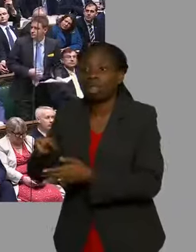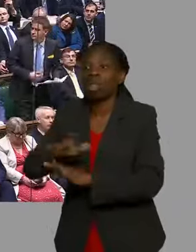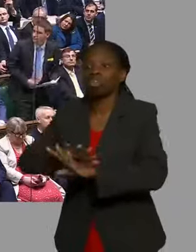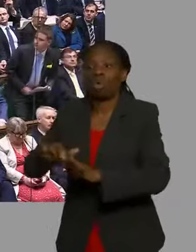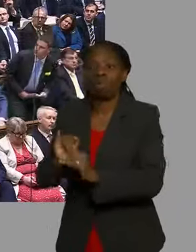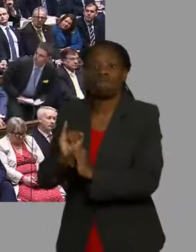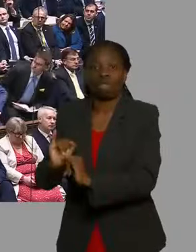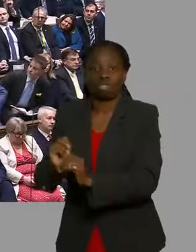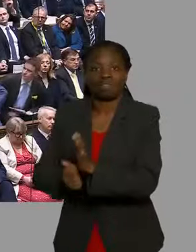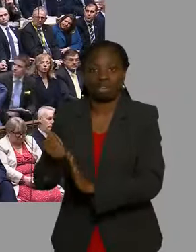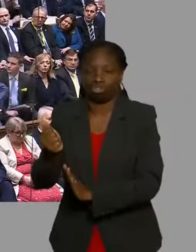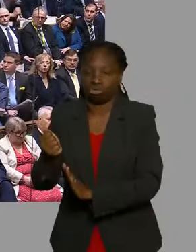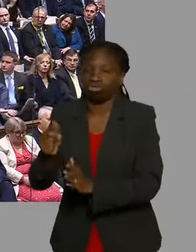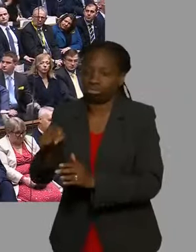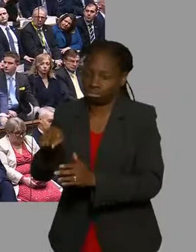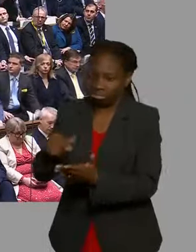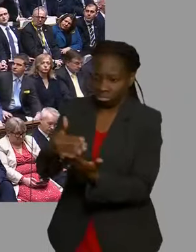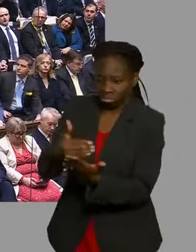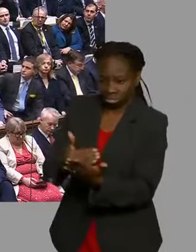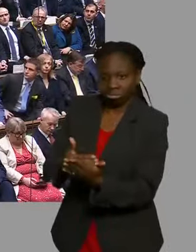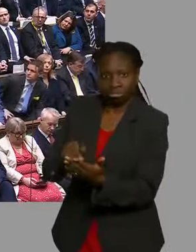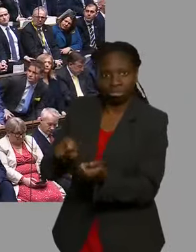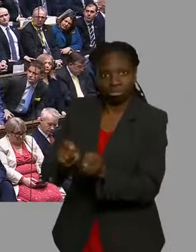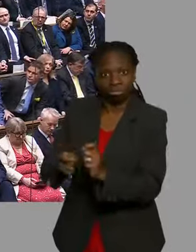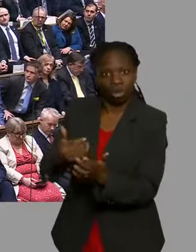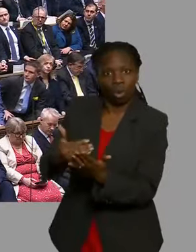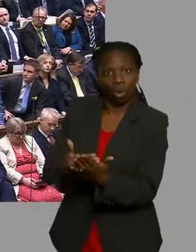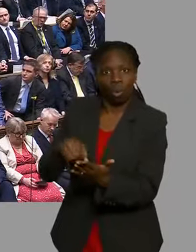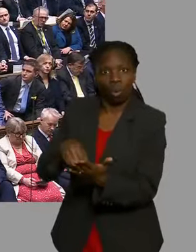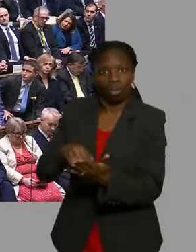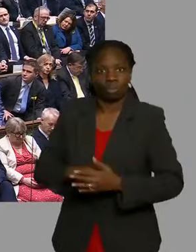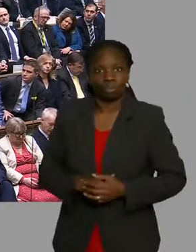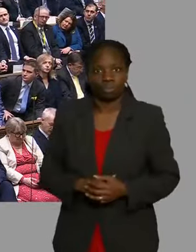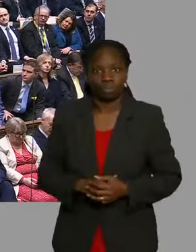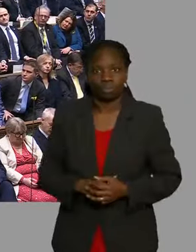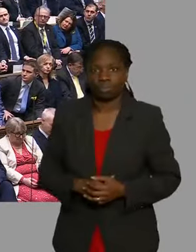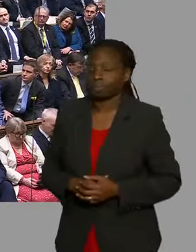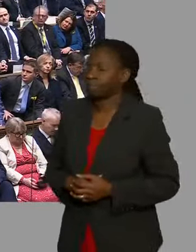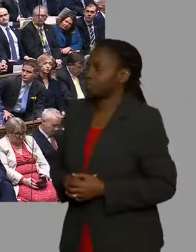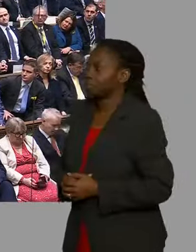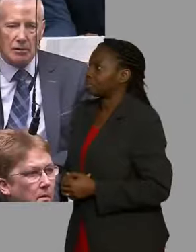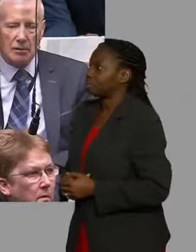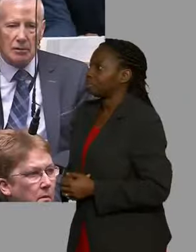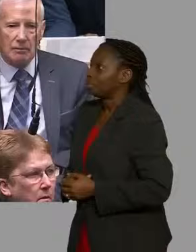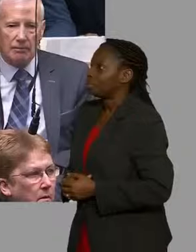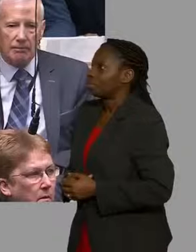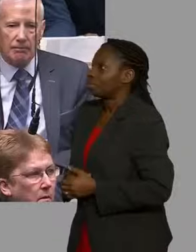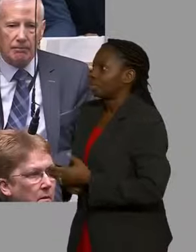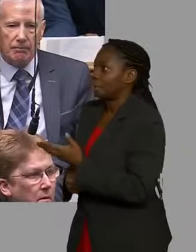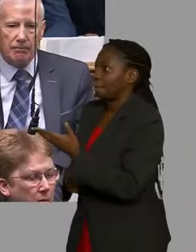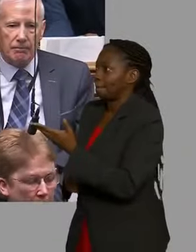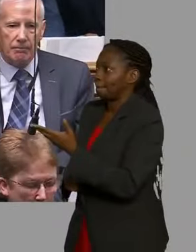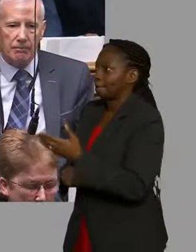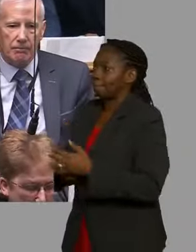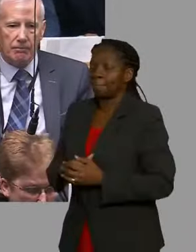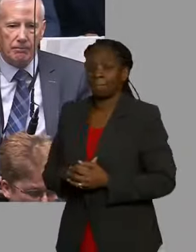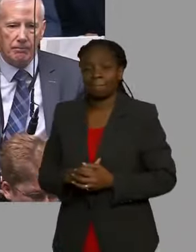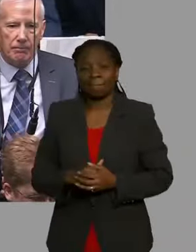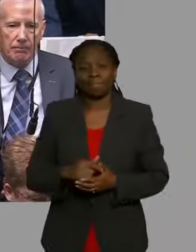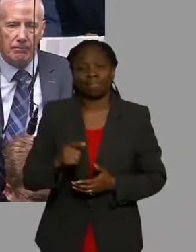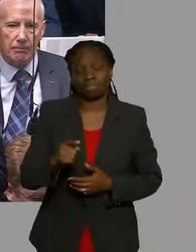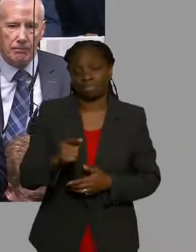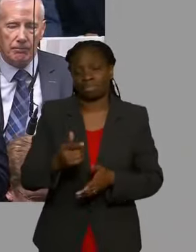and fast compensation for 1950s women impacted by the changes to the state pension. And yet, just yesterday, his government rejected